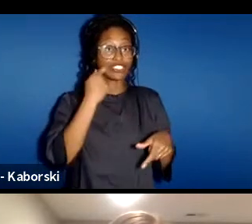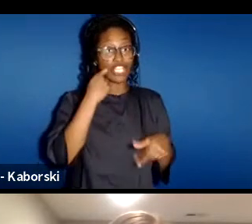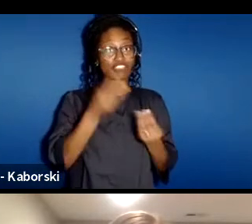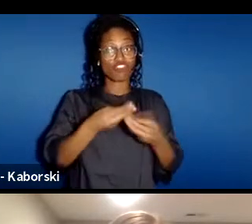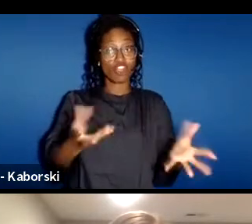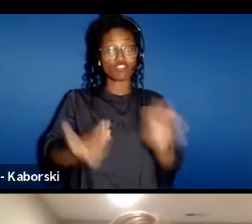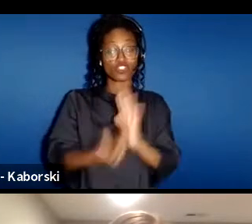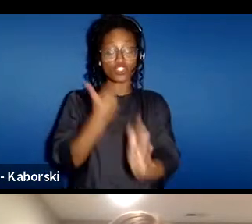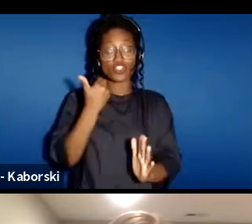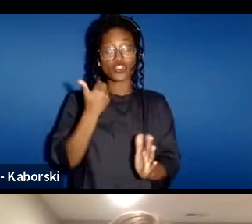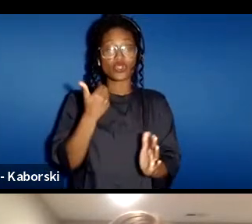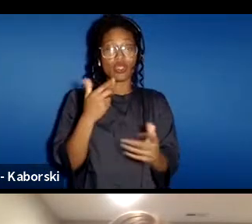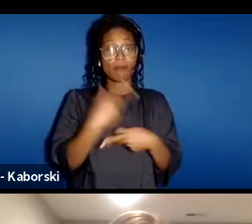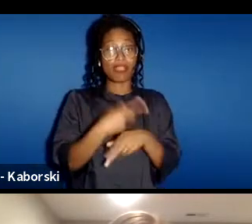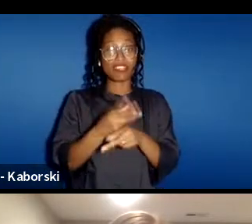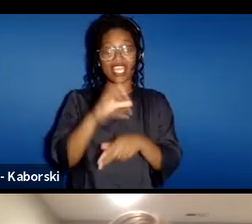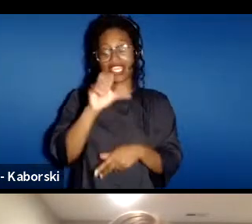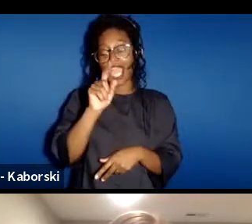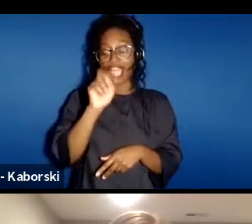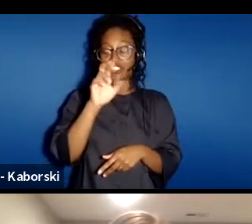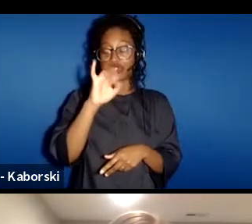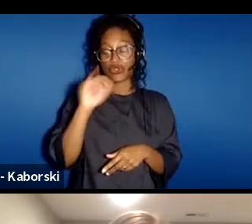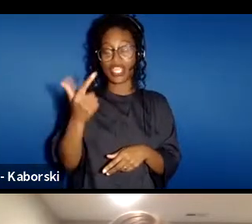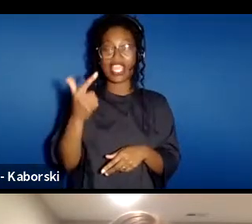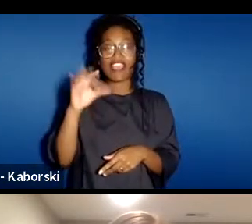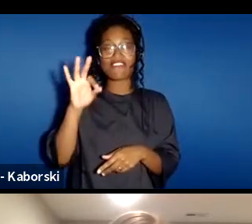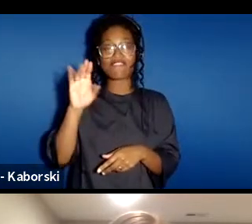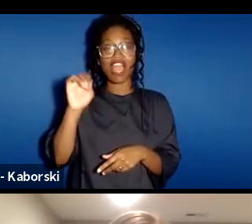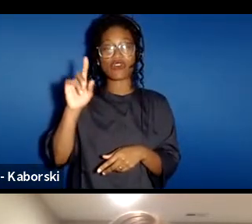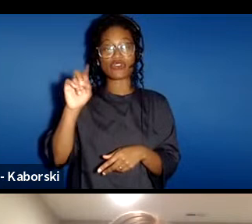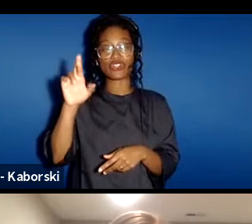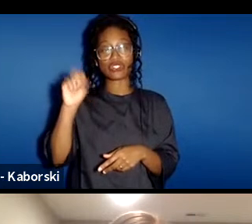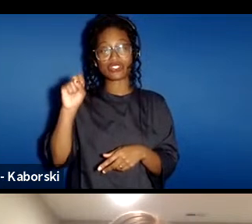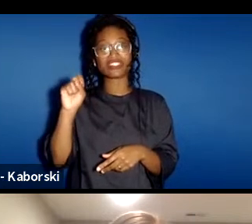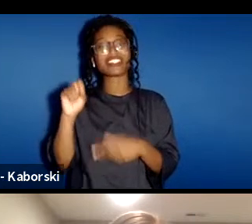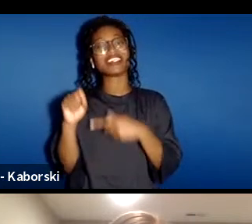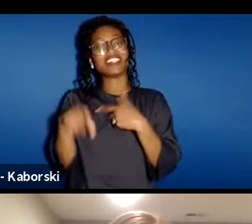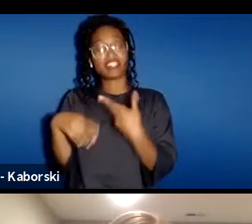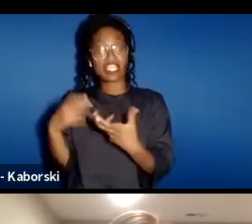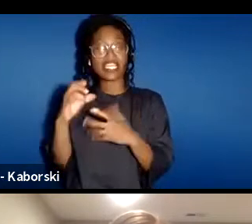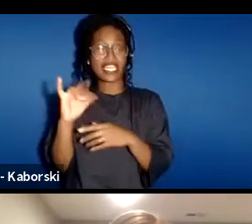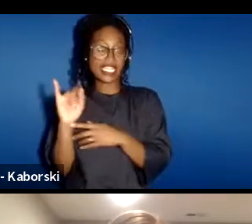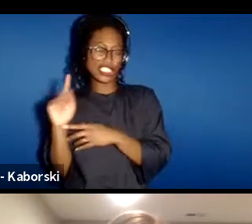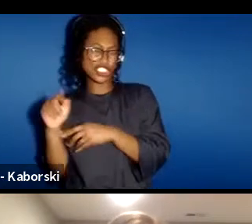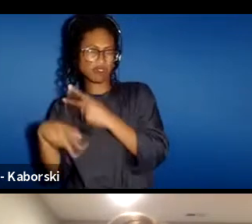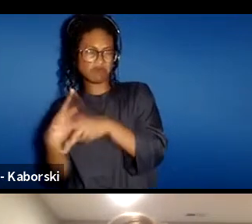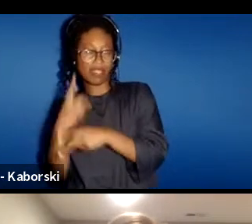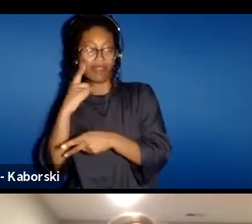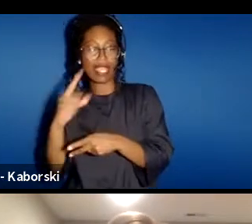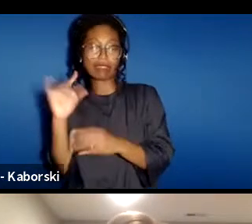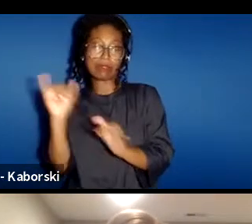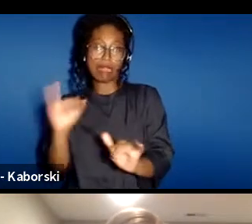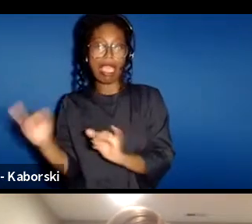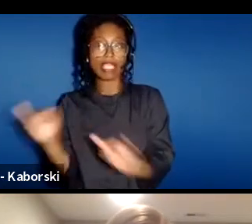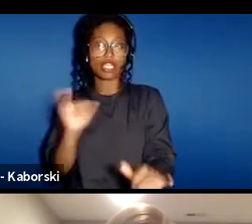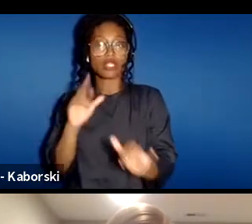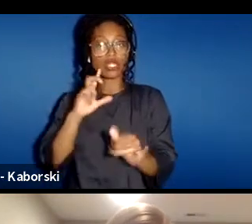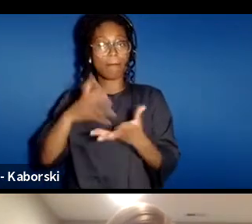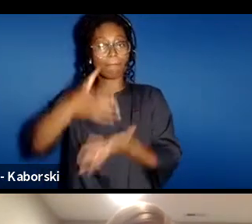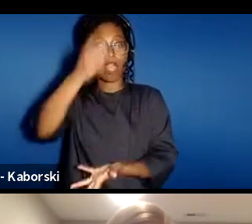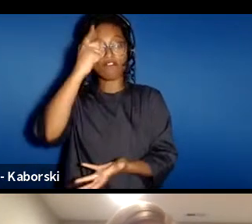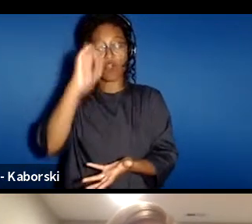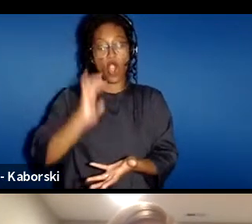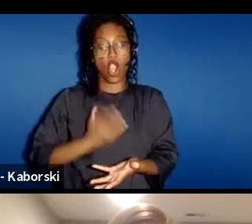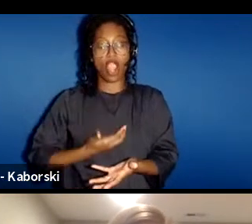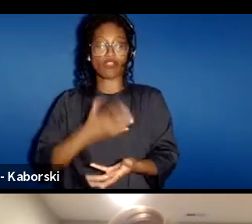is a cast strength Founders Collection, and it's reminiscent of the bottle that we have for our core products, but it is a little